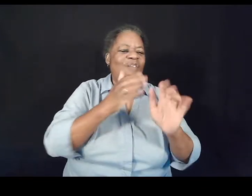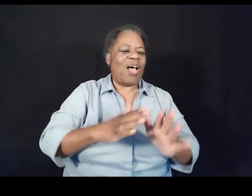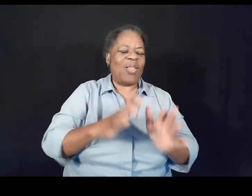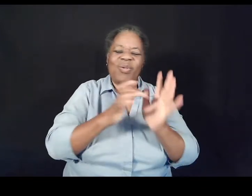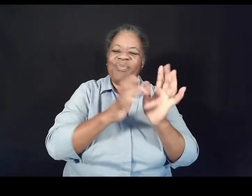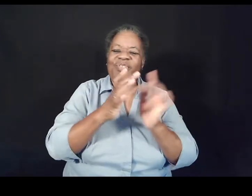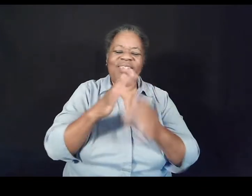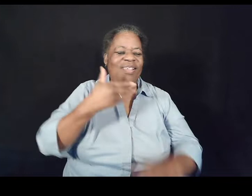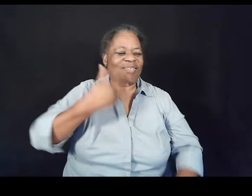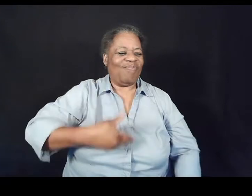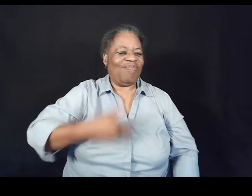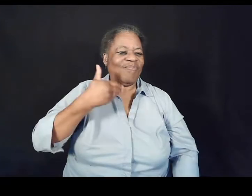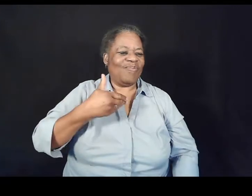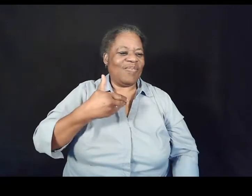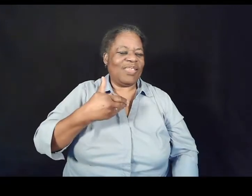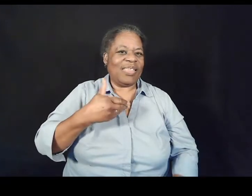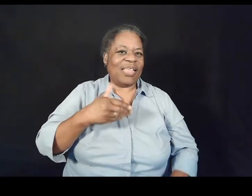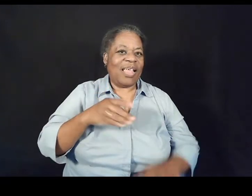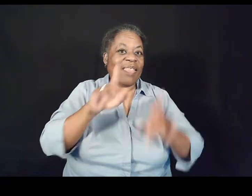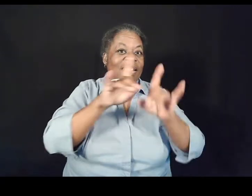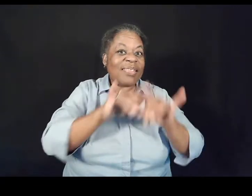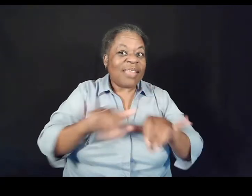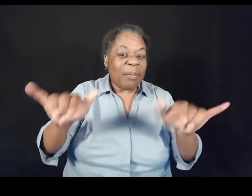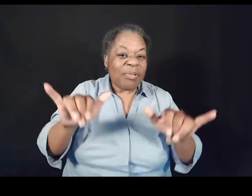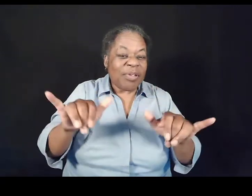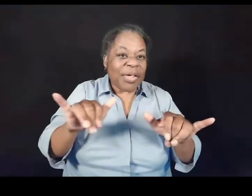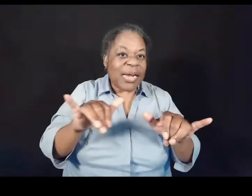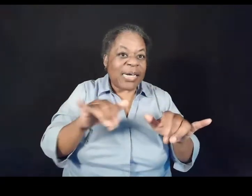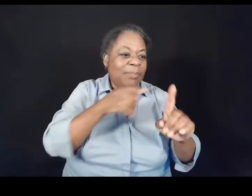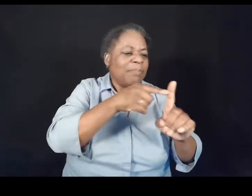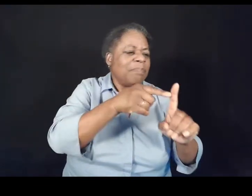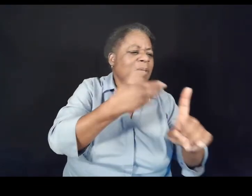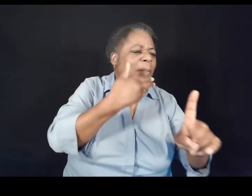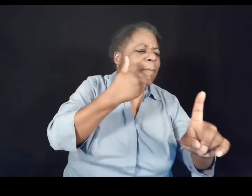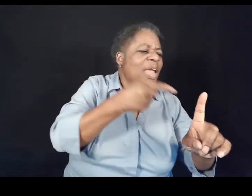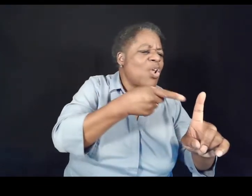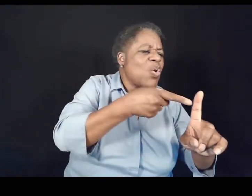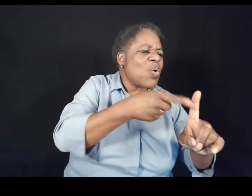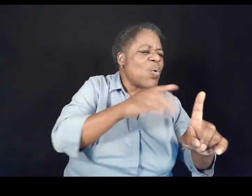time treat some people better or worse than others.